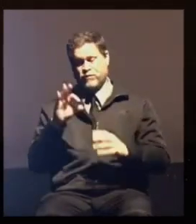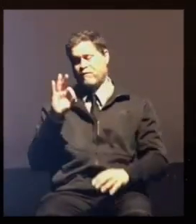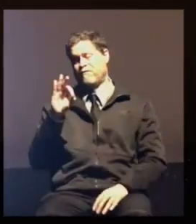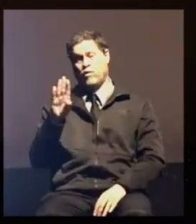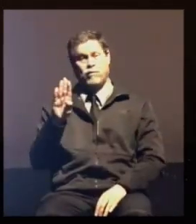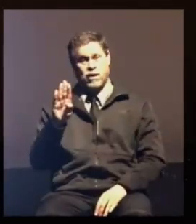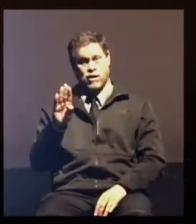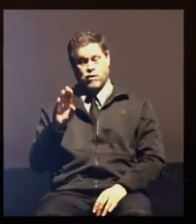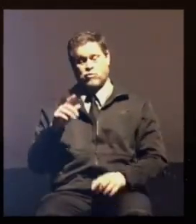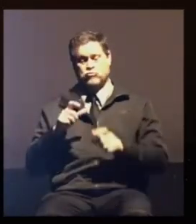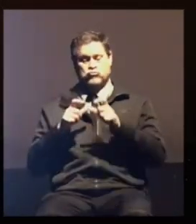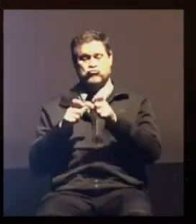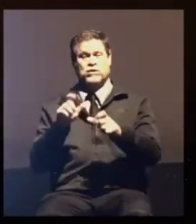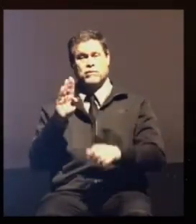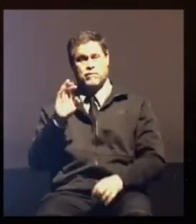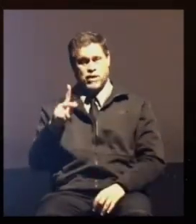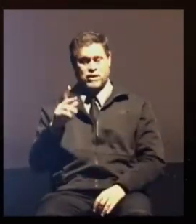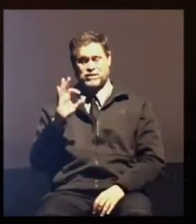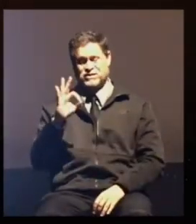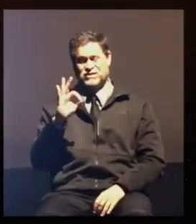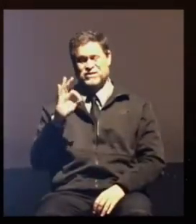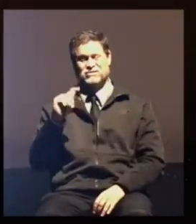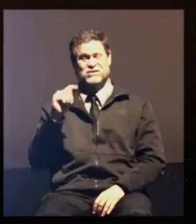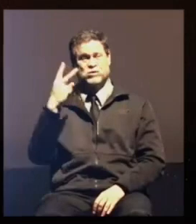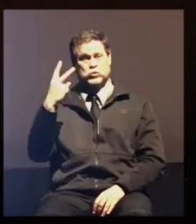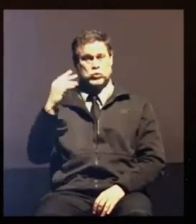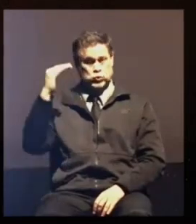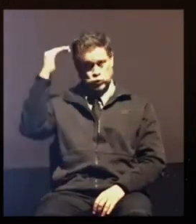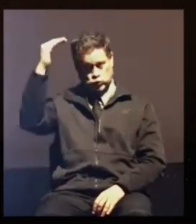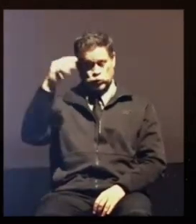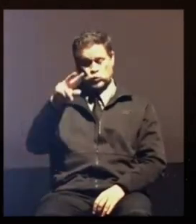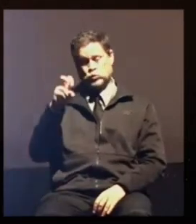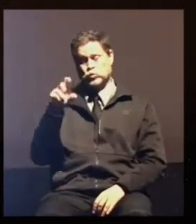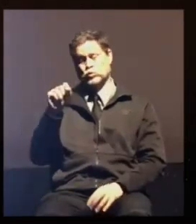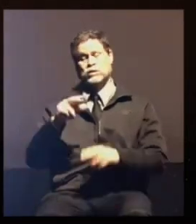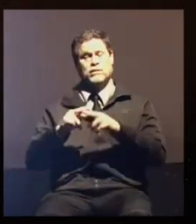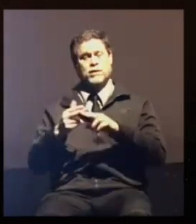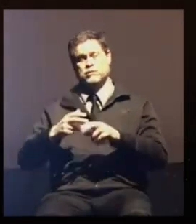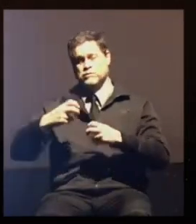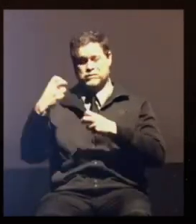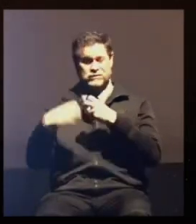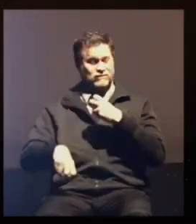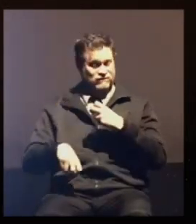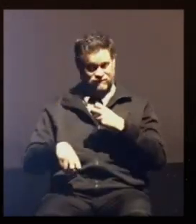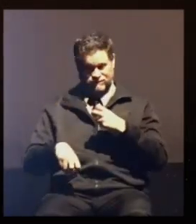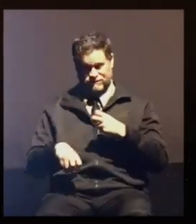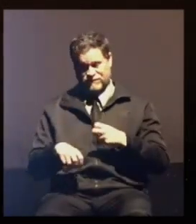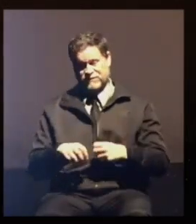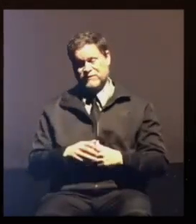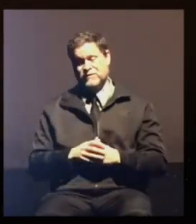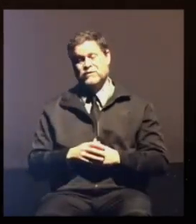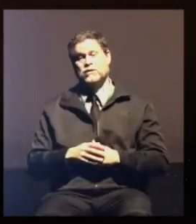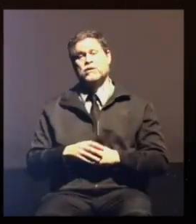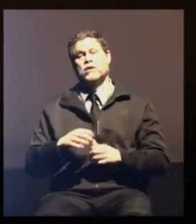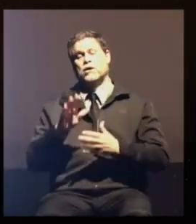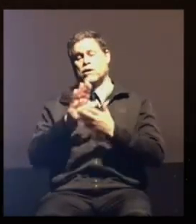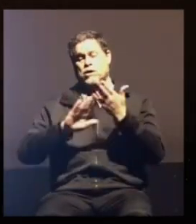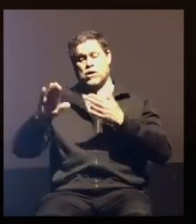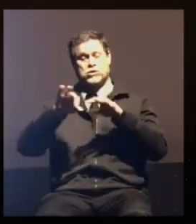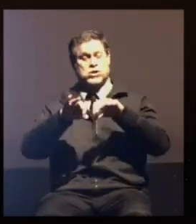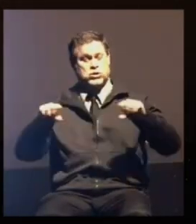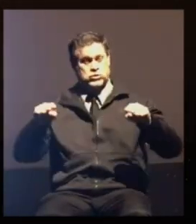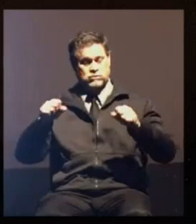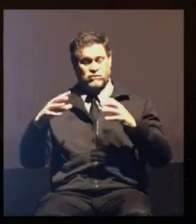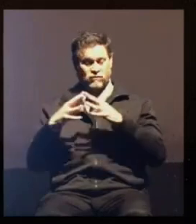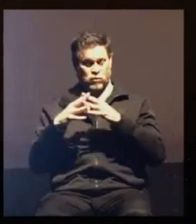and linebacker, 6 feet two, 220 pounds, tough as nails, college scholarship for